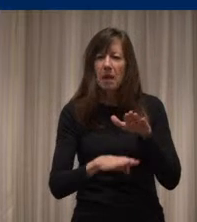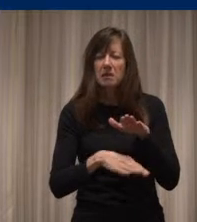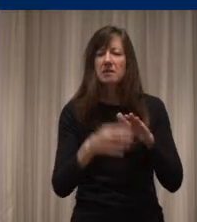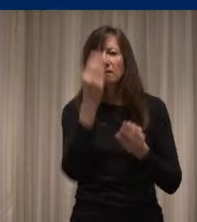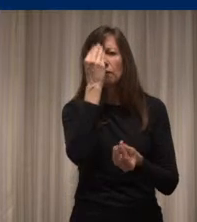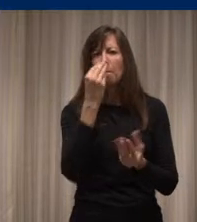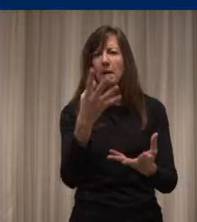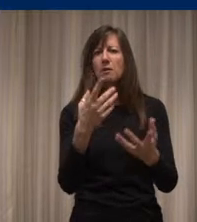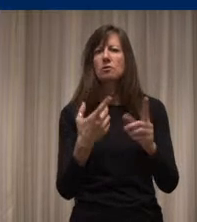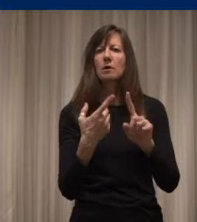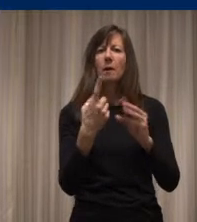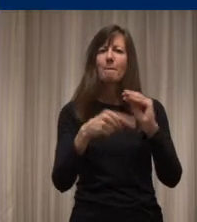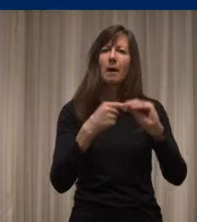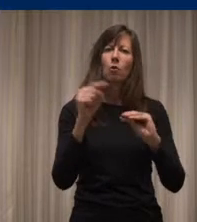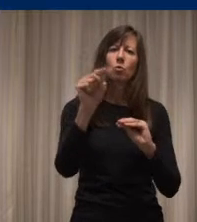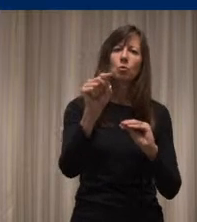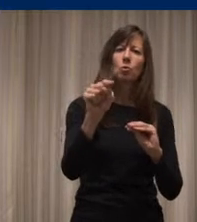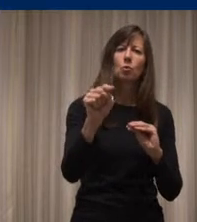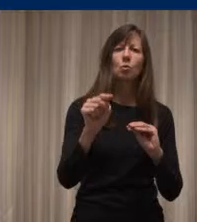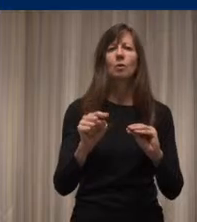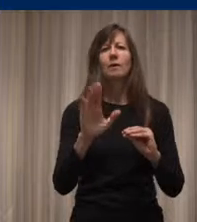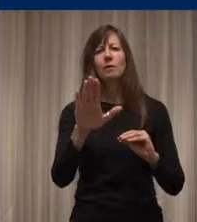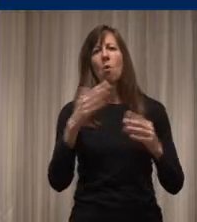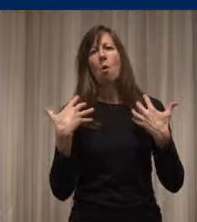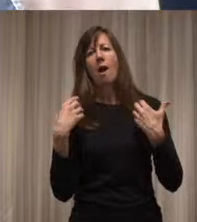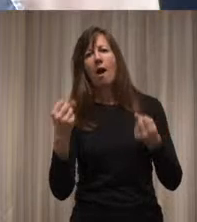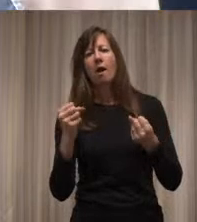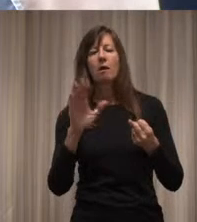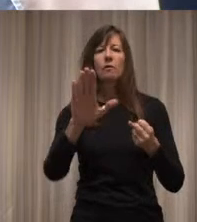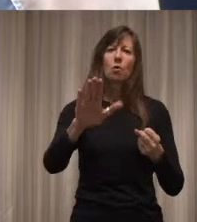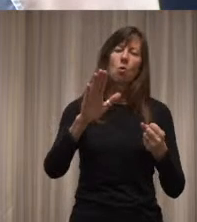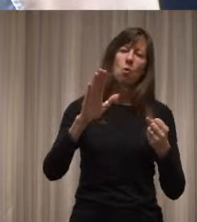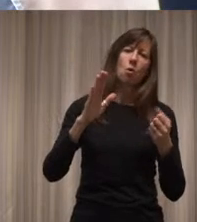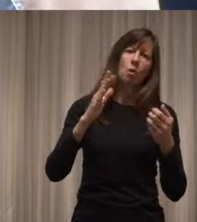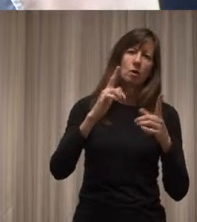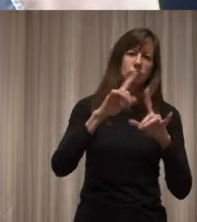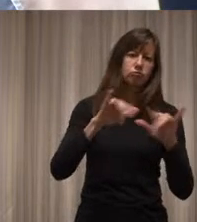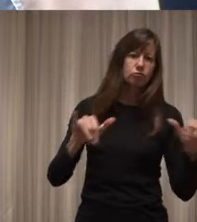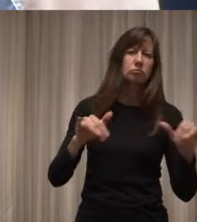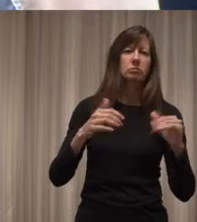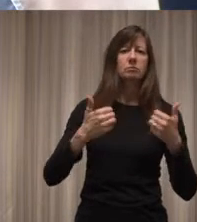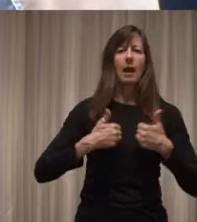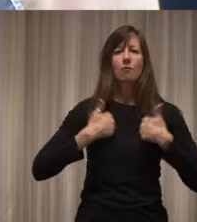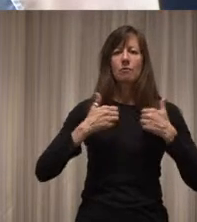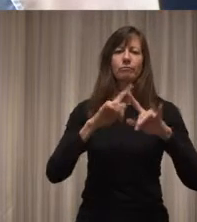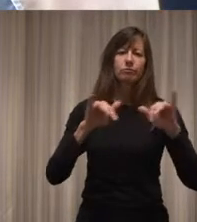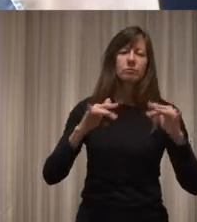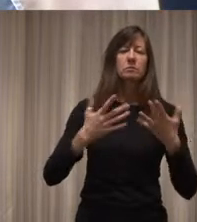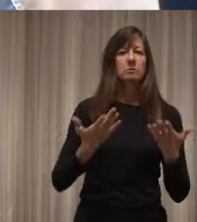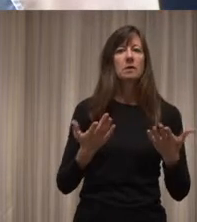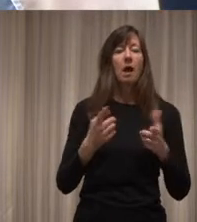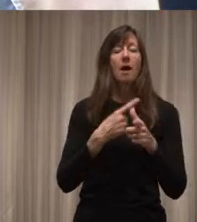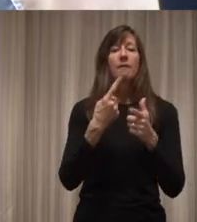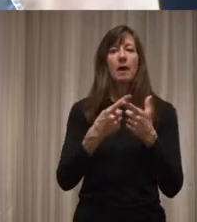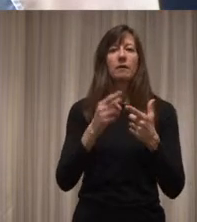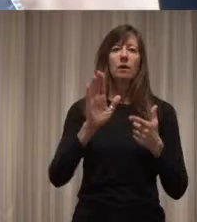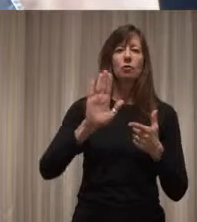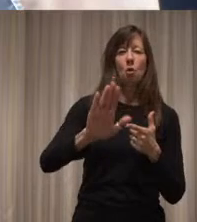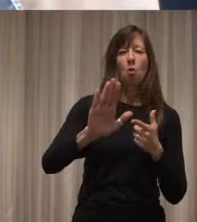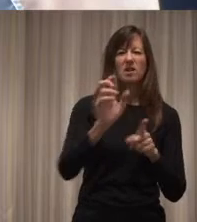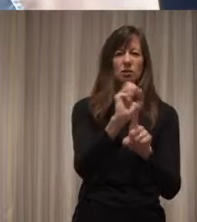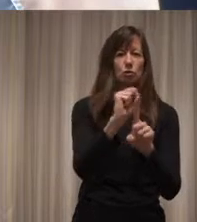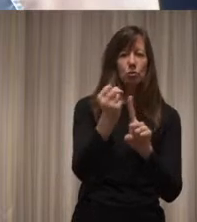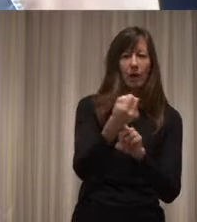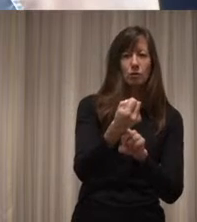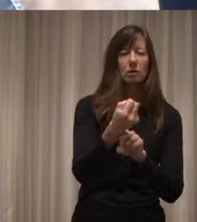location, and that signs you up to receive more information about when you specifically, based on your situation, where